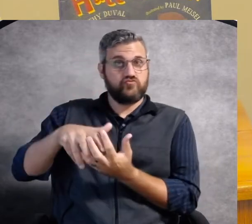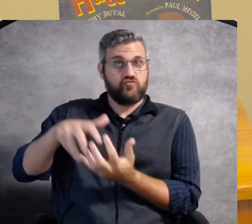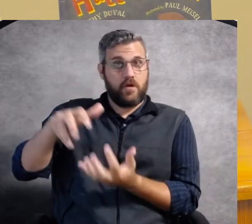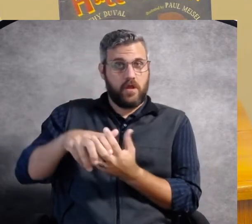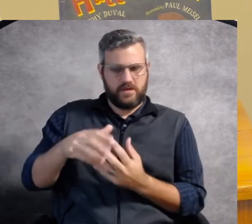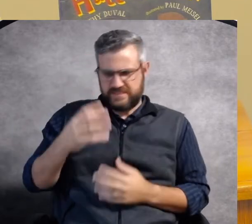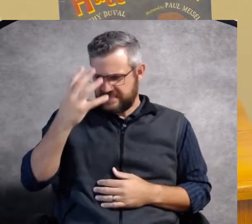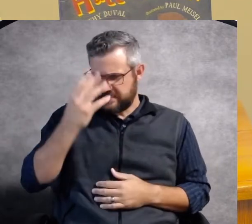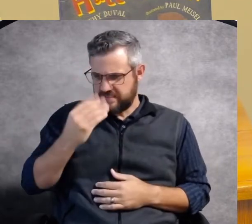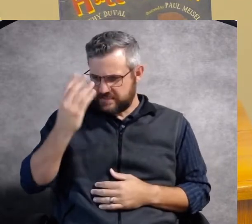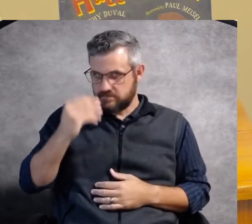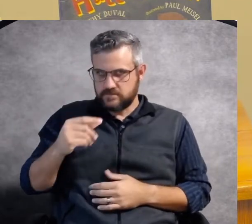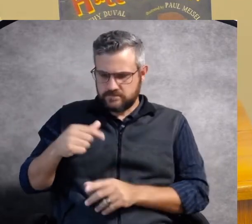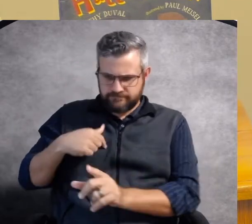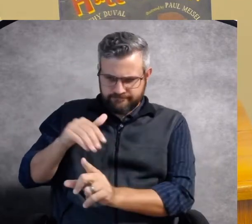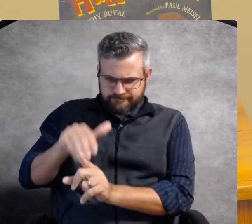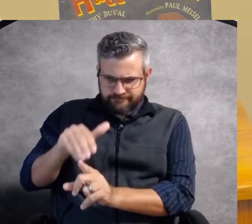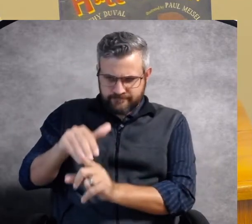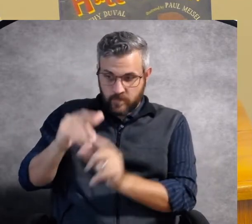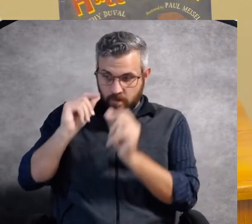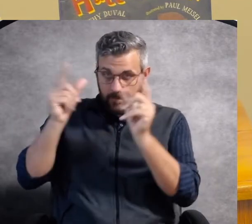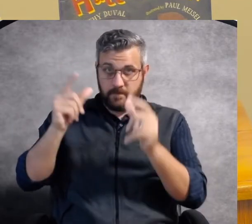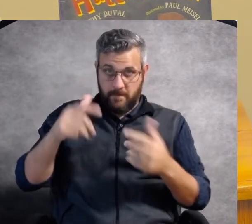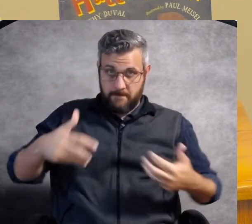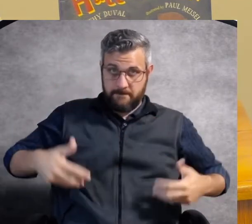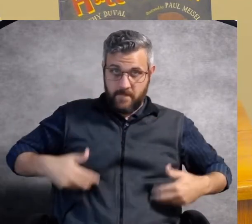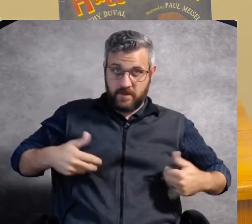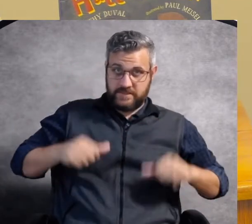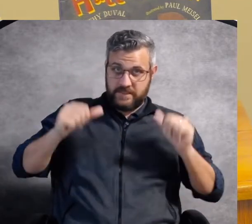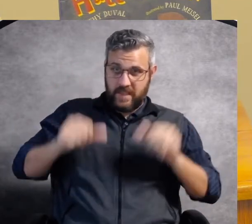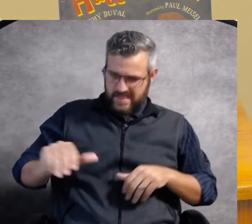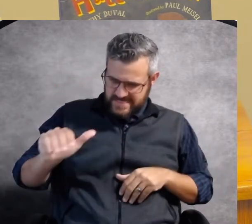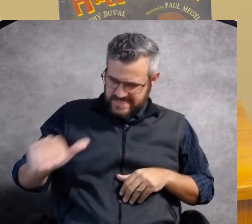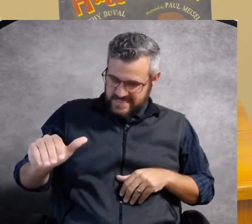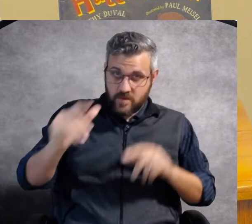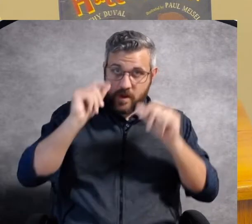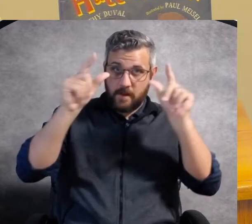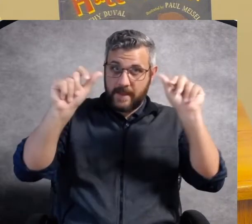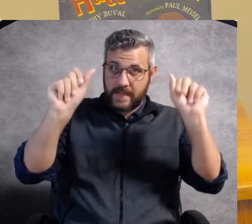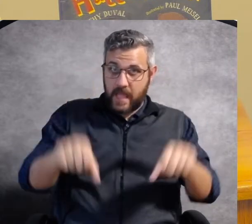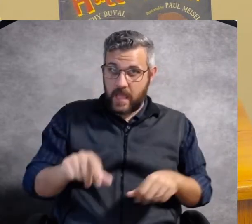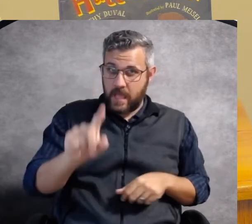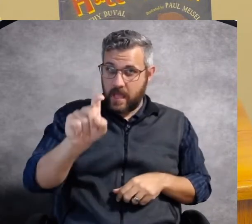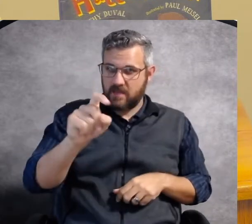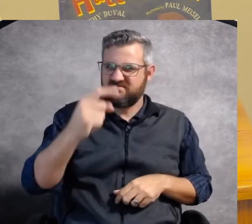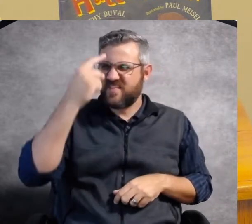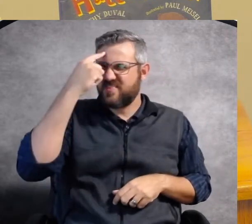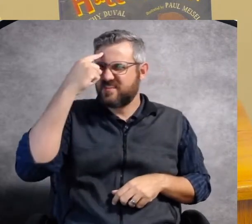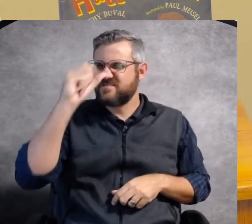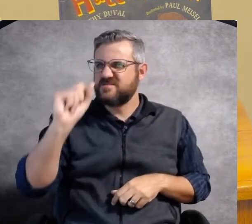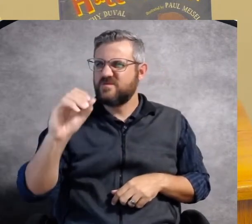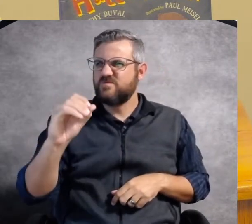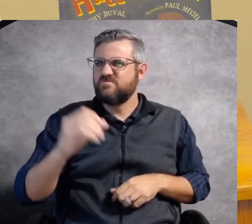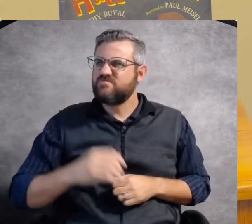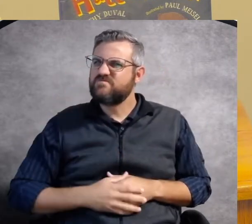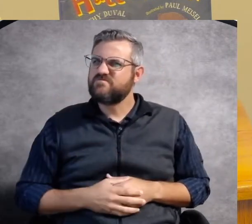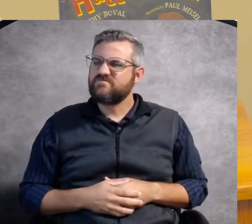I think Mr. Crocodile's sleeping. We'll have to wake him up. You think the monkeys can wake him up? I bet they